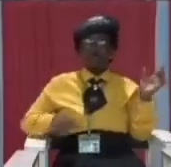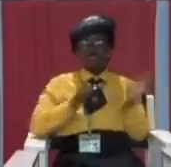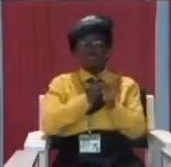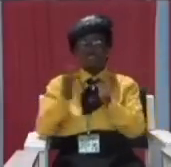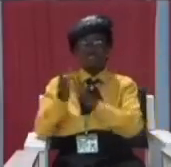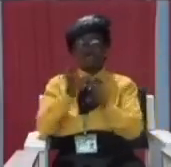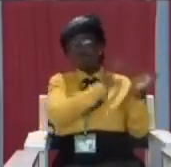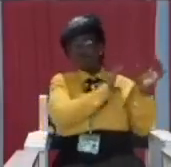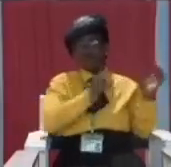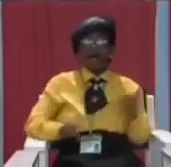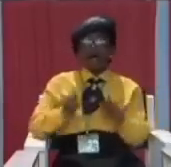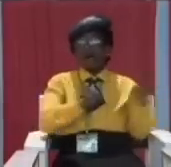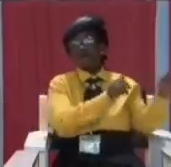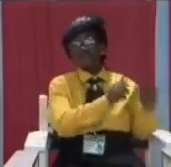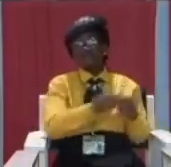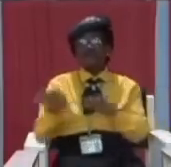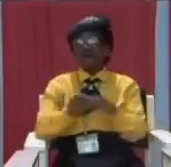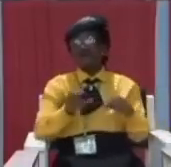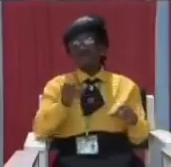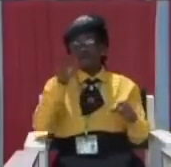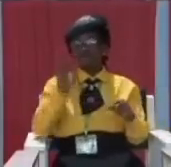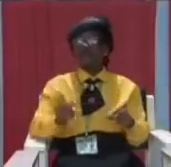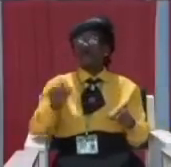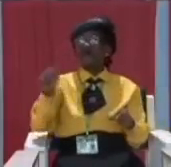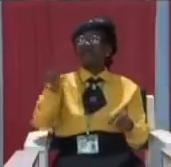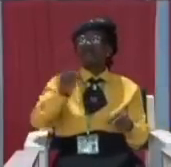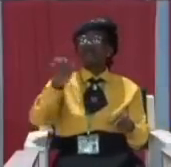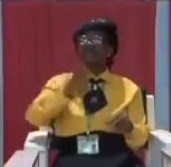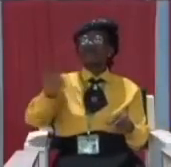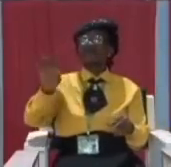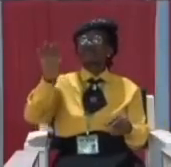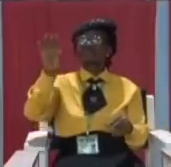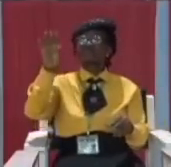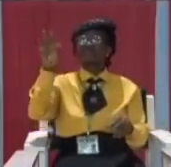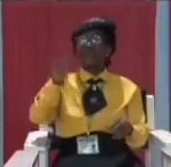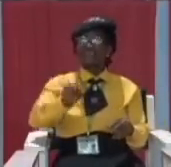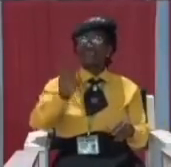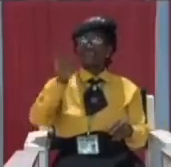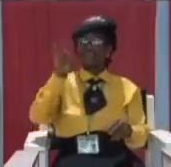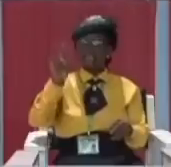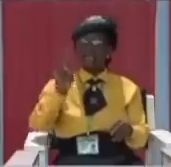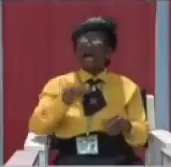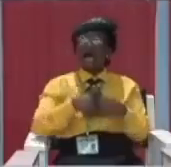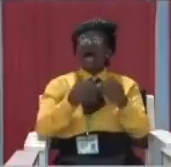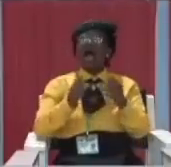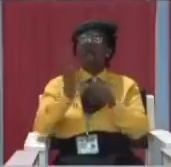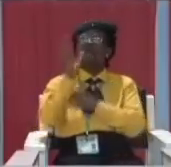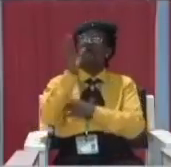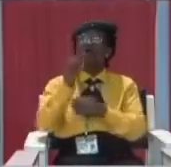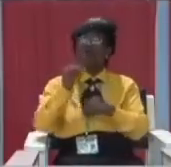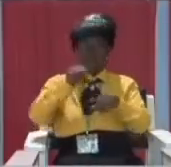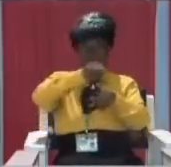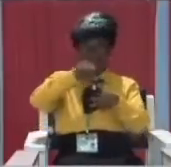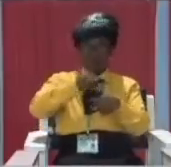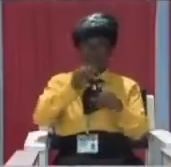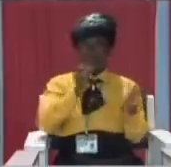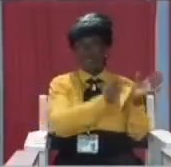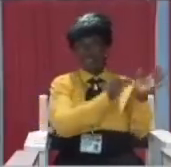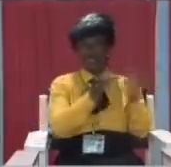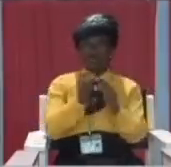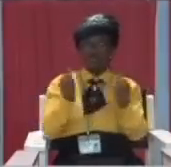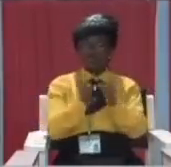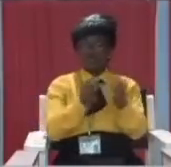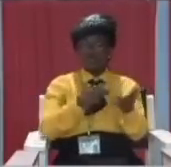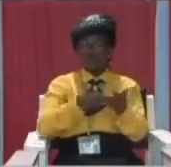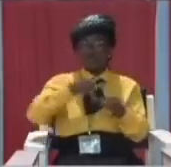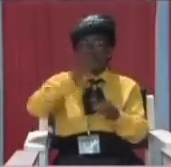chapter 10, verse 38, how God anointed Jesus with the Holy Ghost and with power,